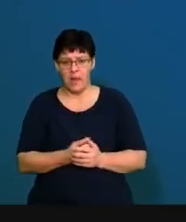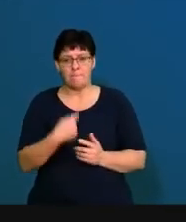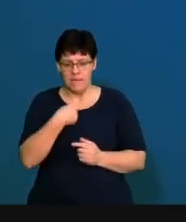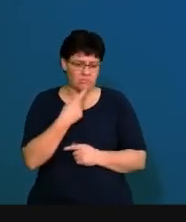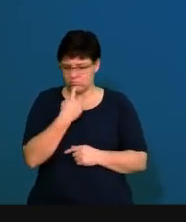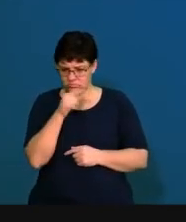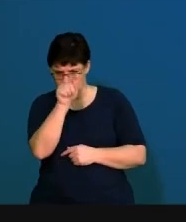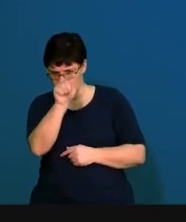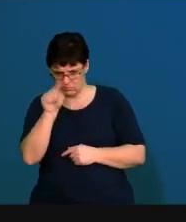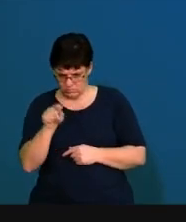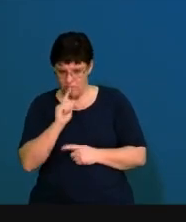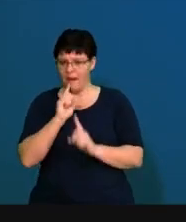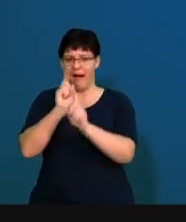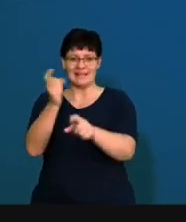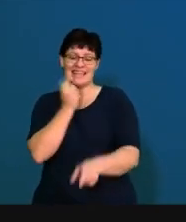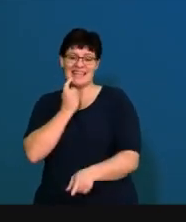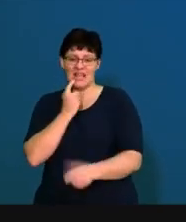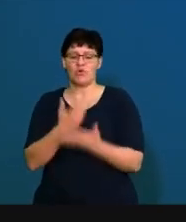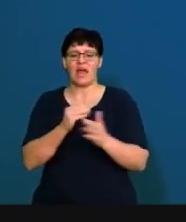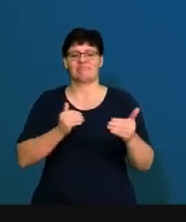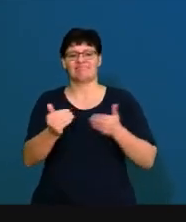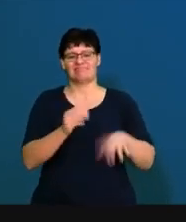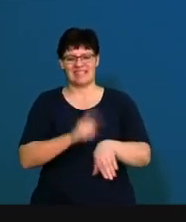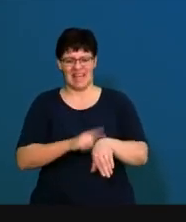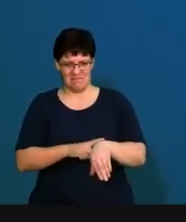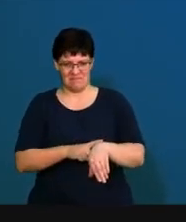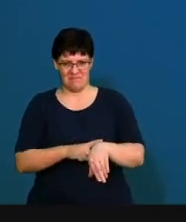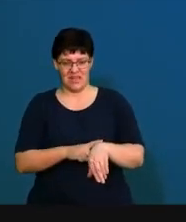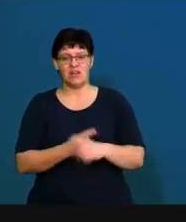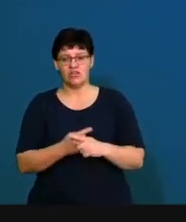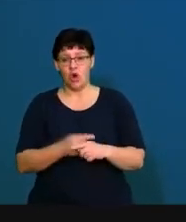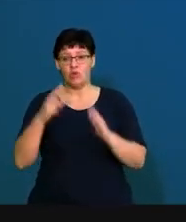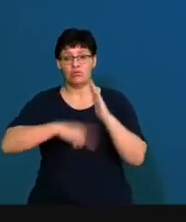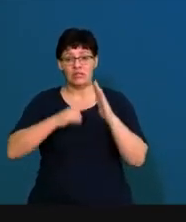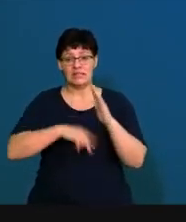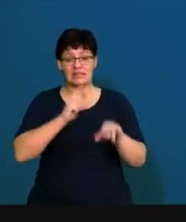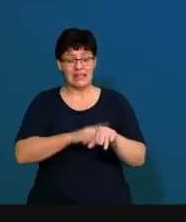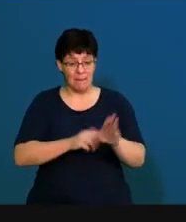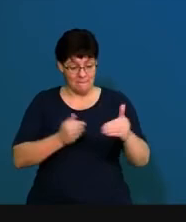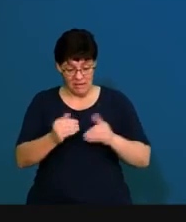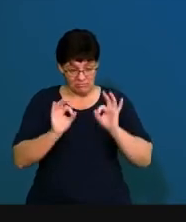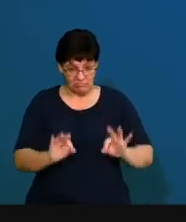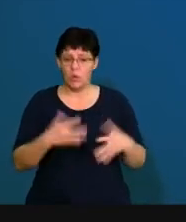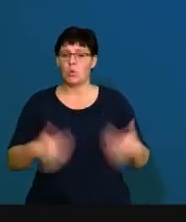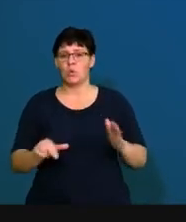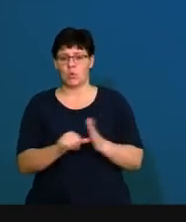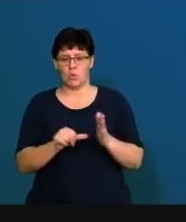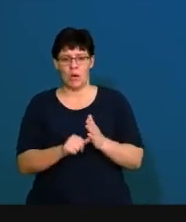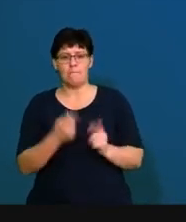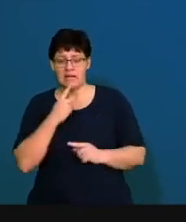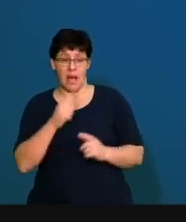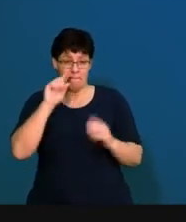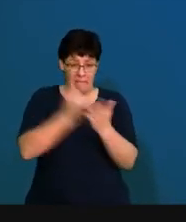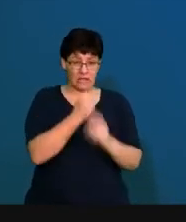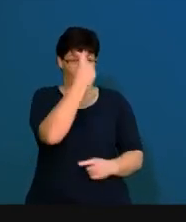questions that you can answer so that you can effectively manage time. So time management, very, very important, okay? There's no sequence of answering